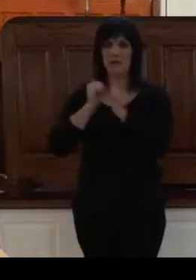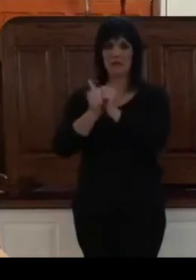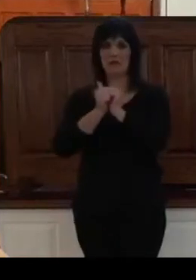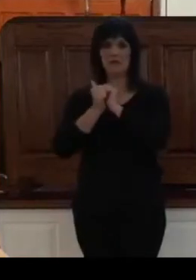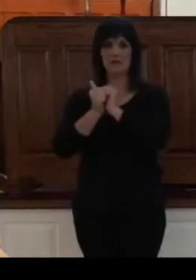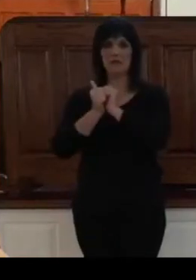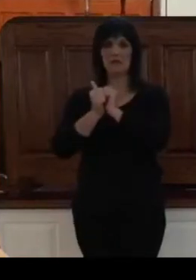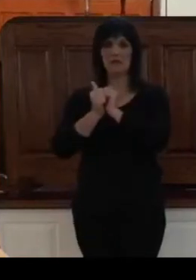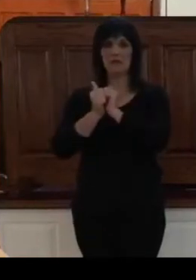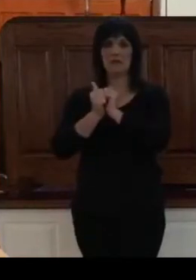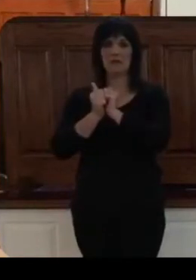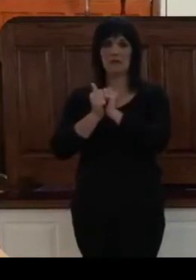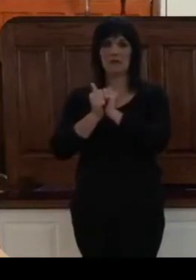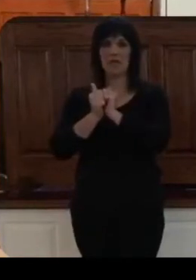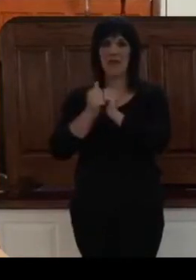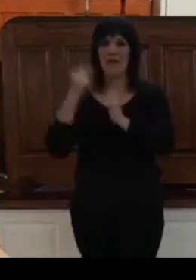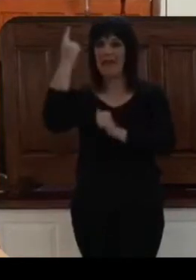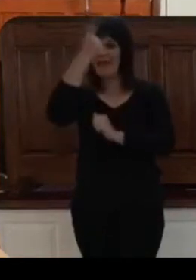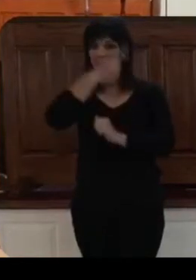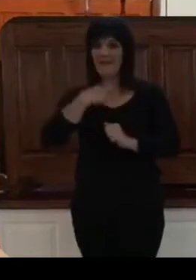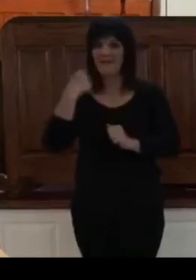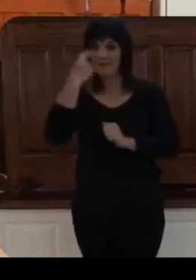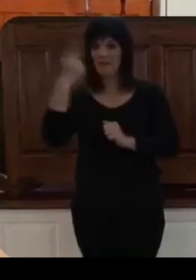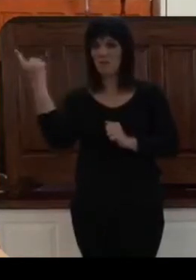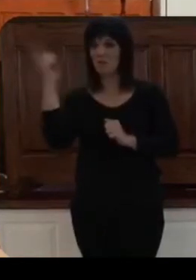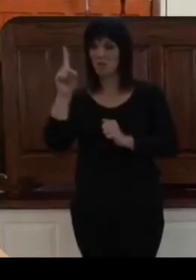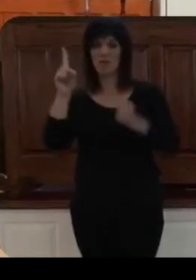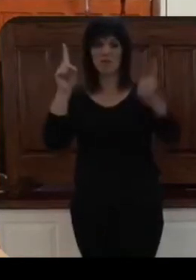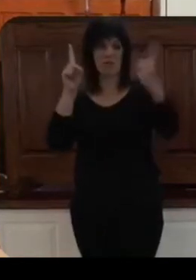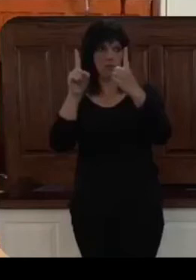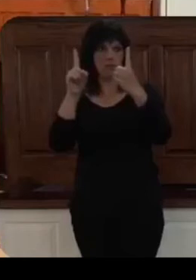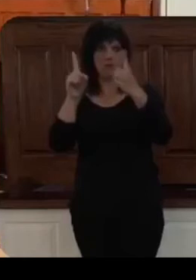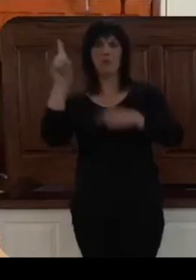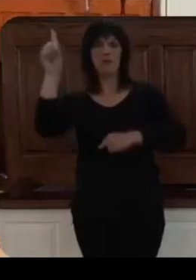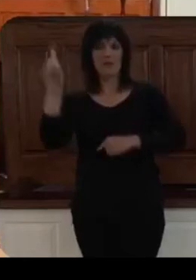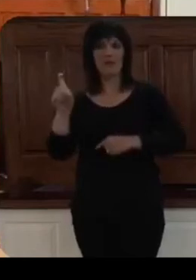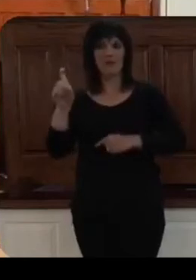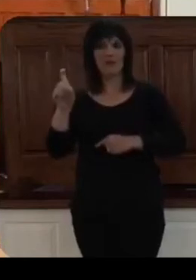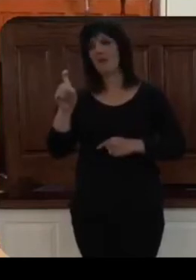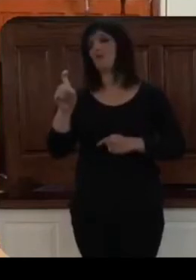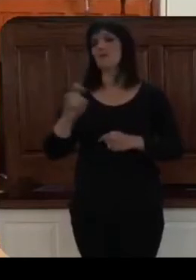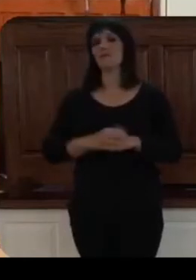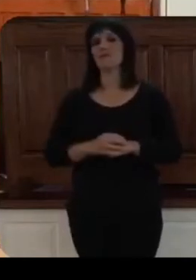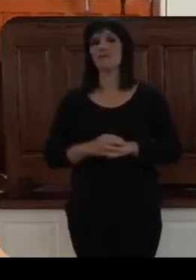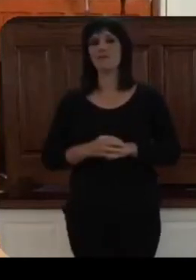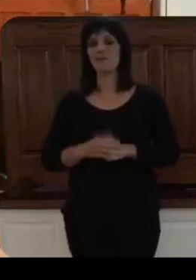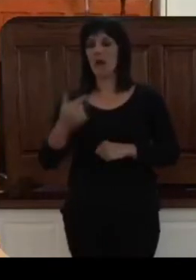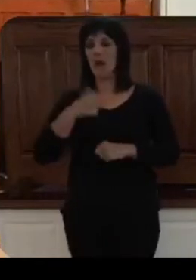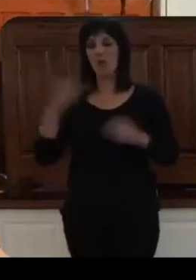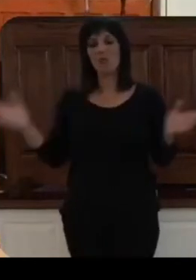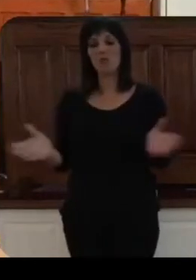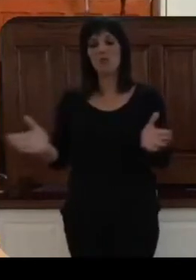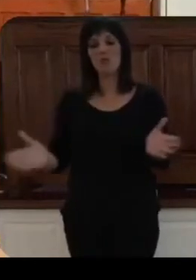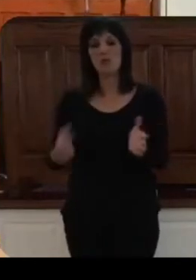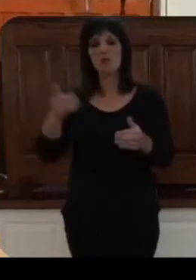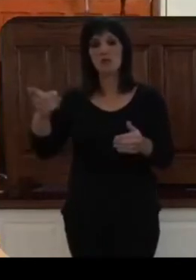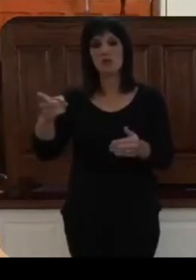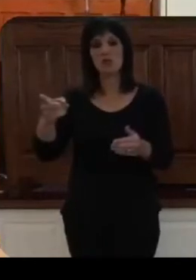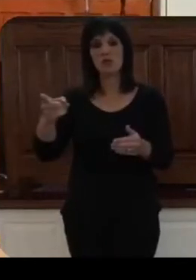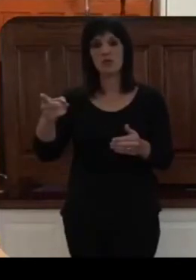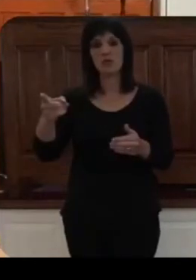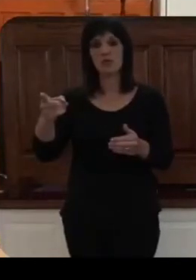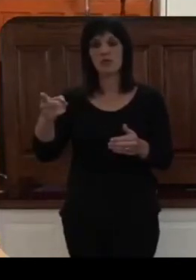that we're doing things face to face and in person and not just scrolling our life away. So I'm going to encourage you to turn